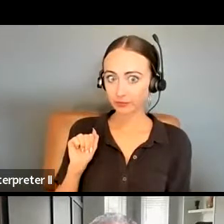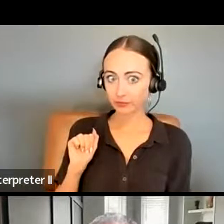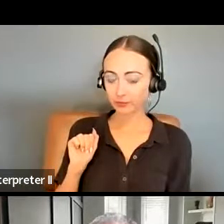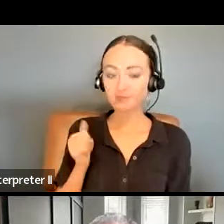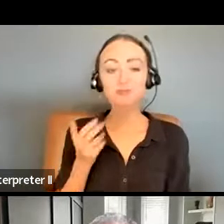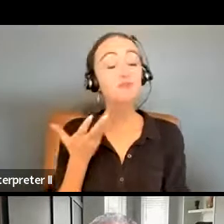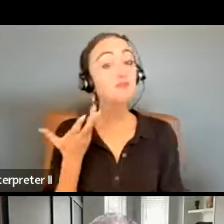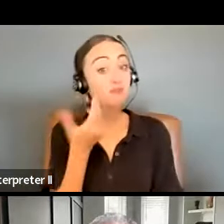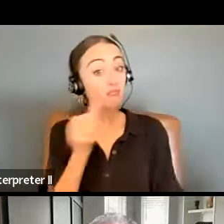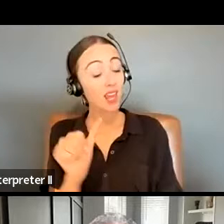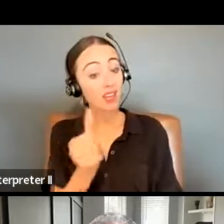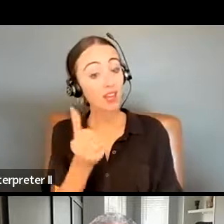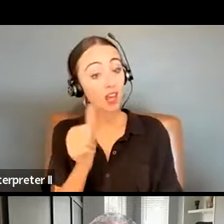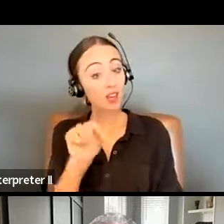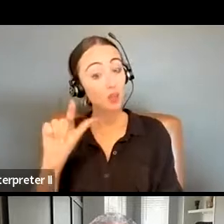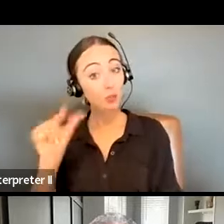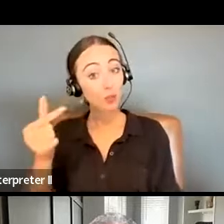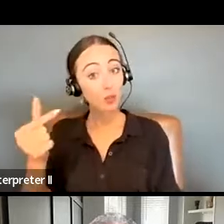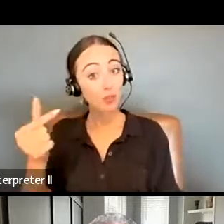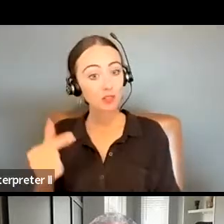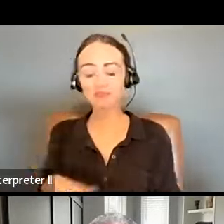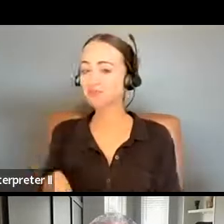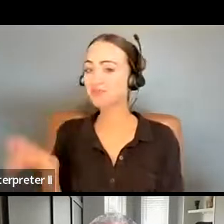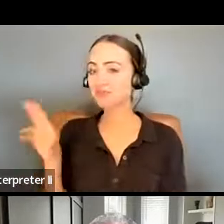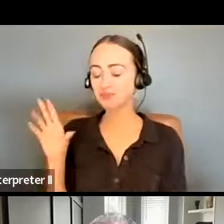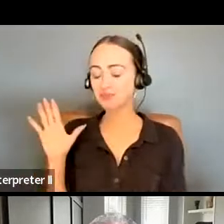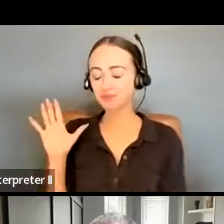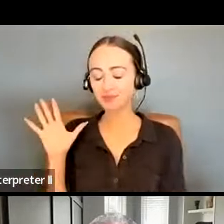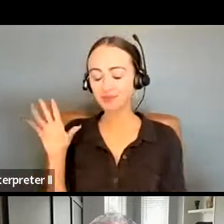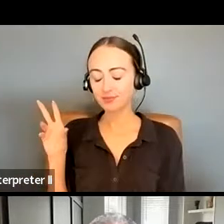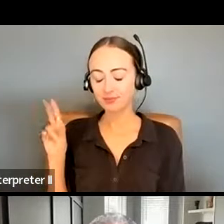Anything further, Councilmember Lewis-George? No, I